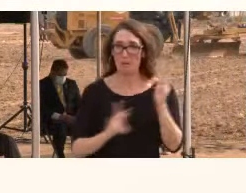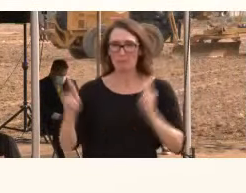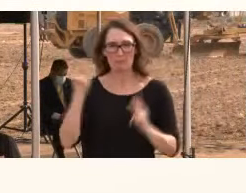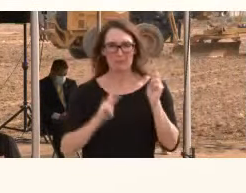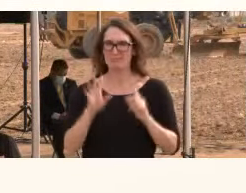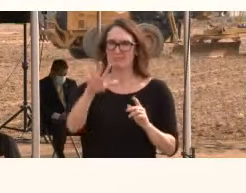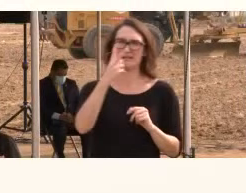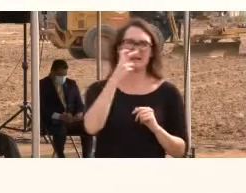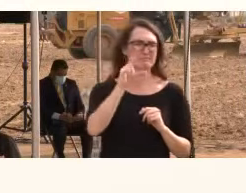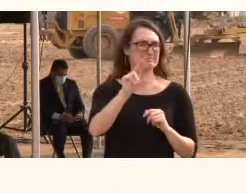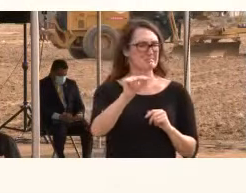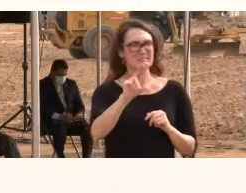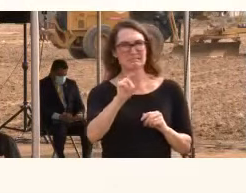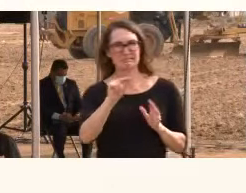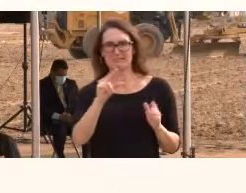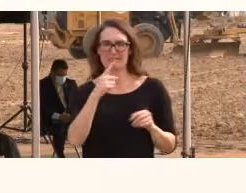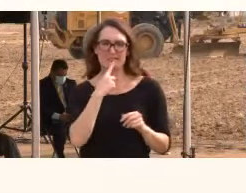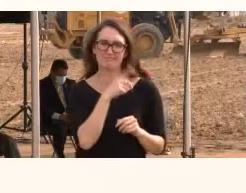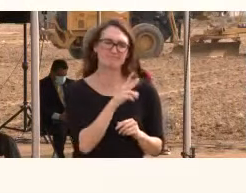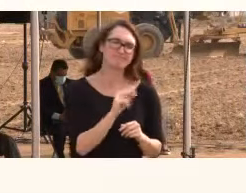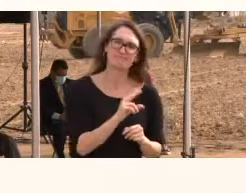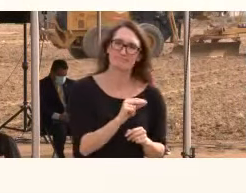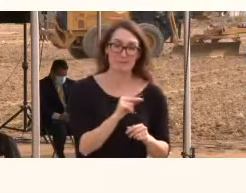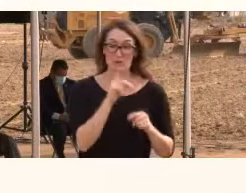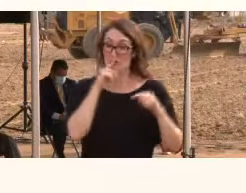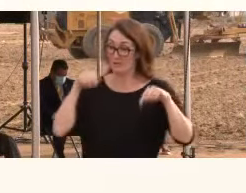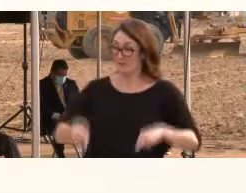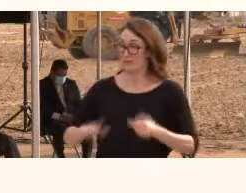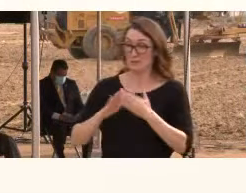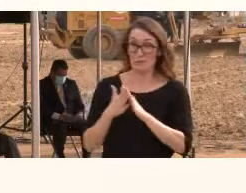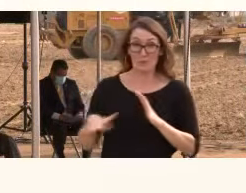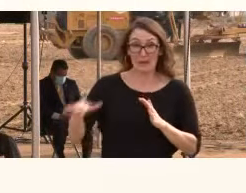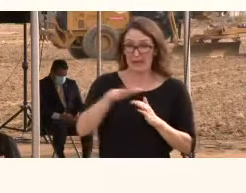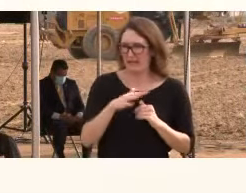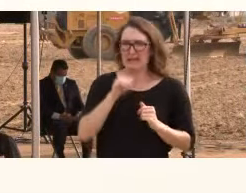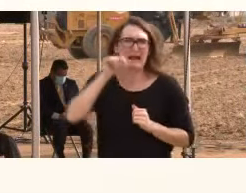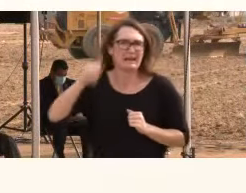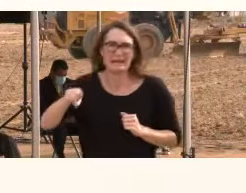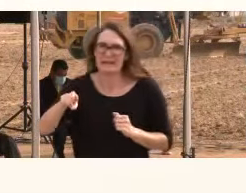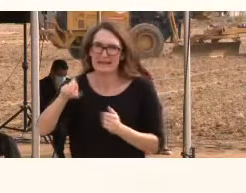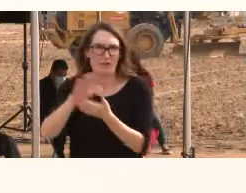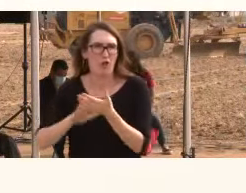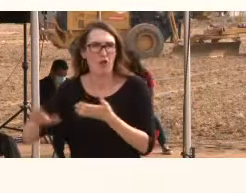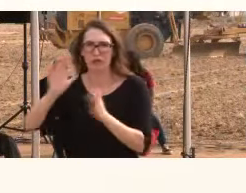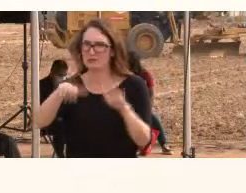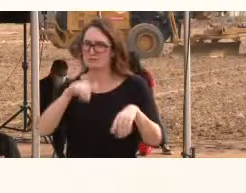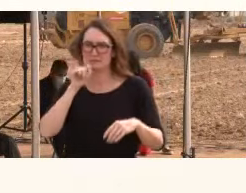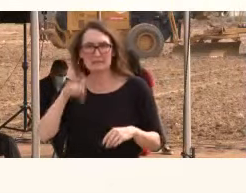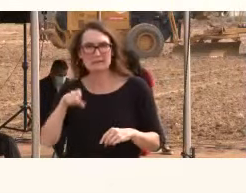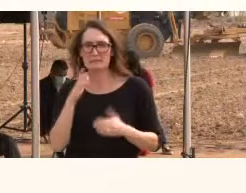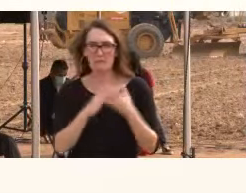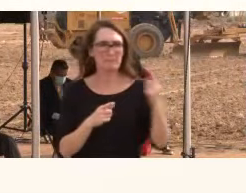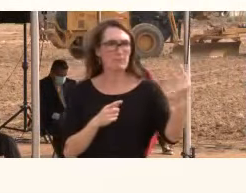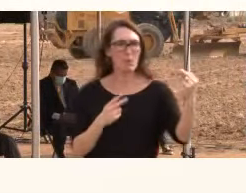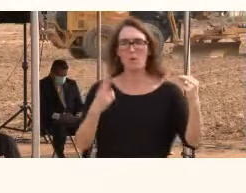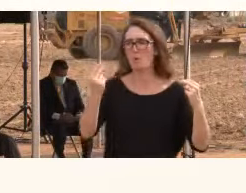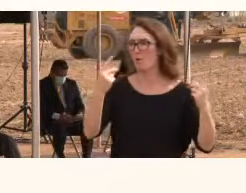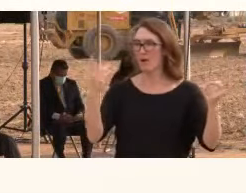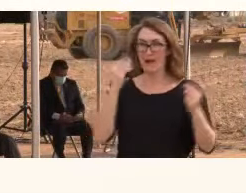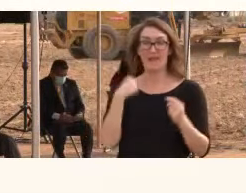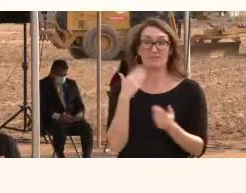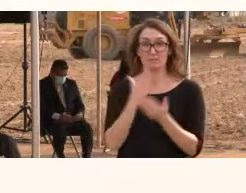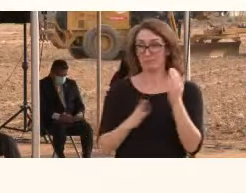the idea or the notion that this community needed a college campus. And I had some very